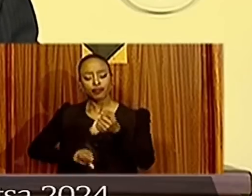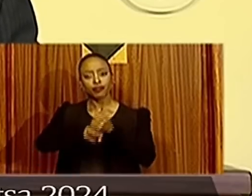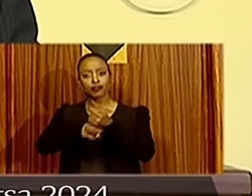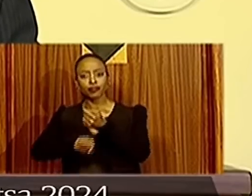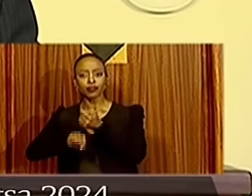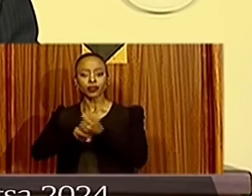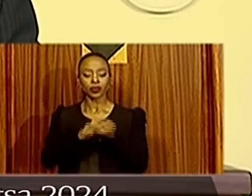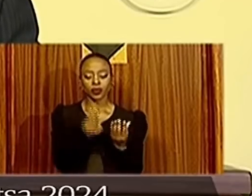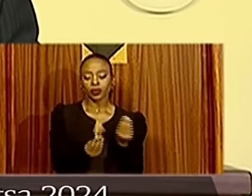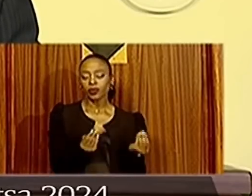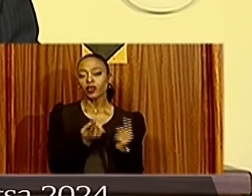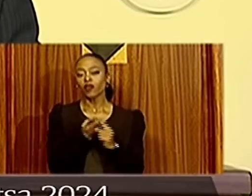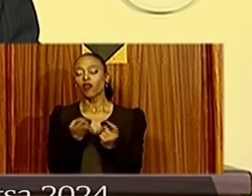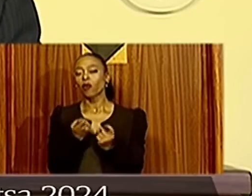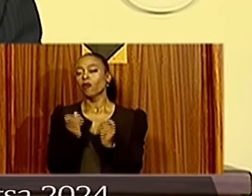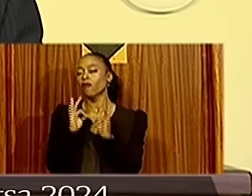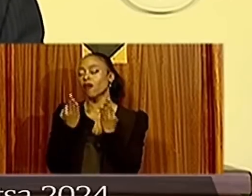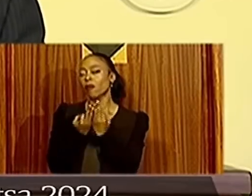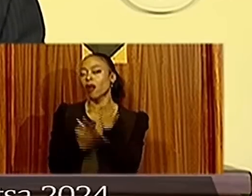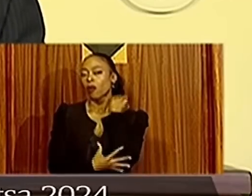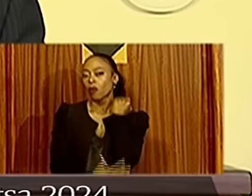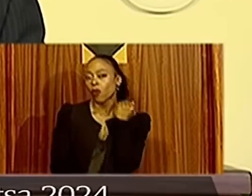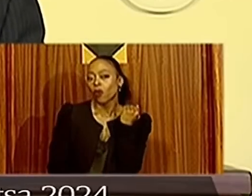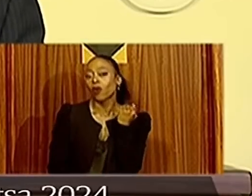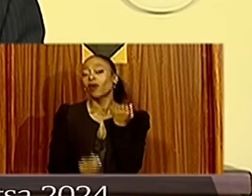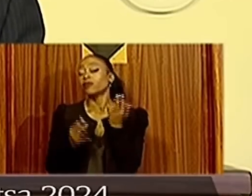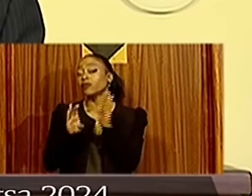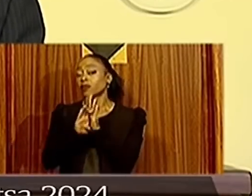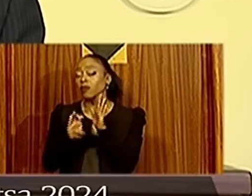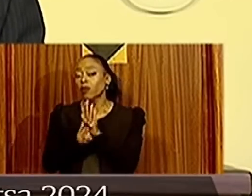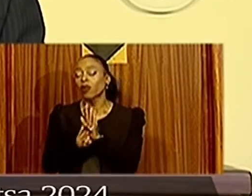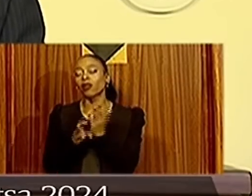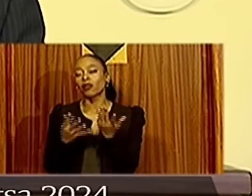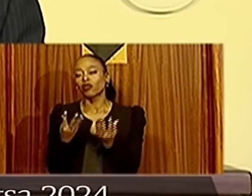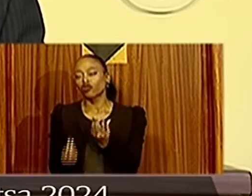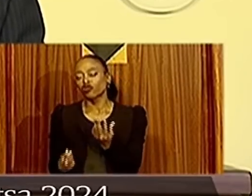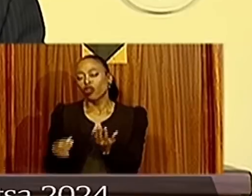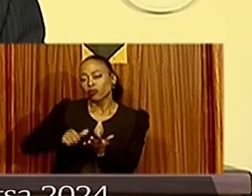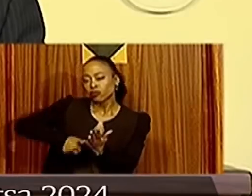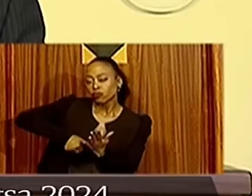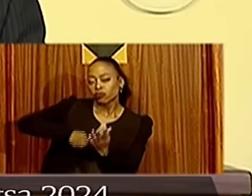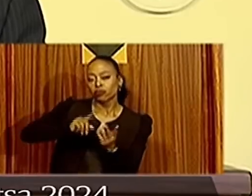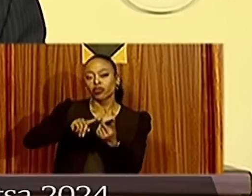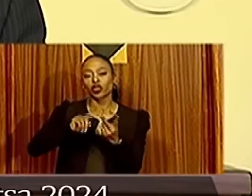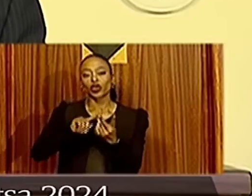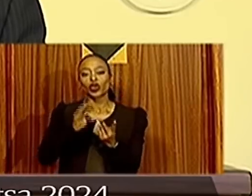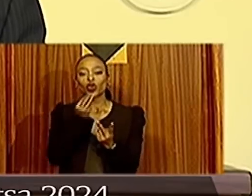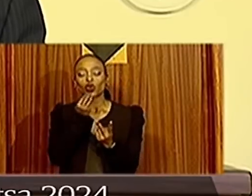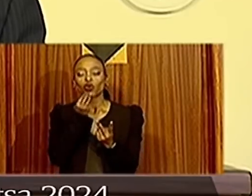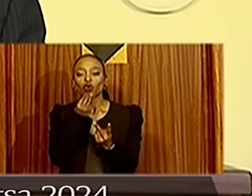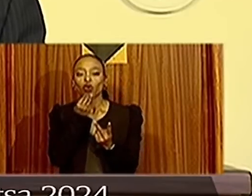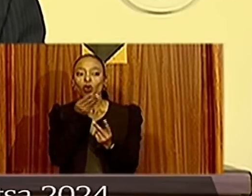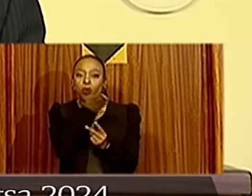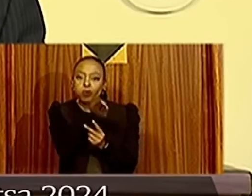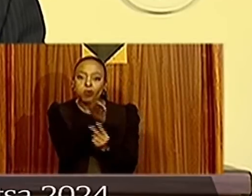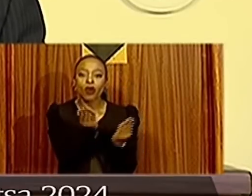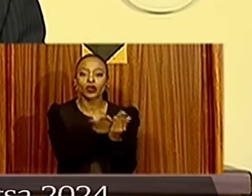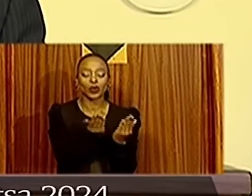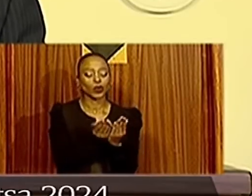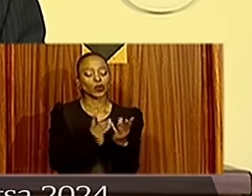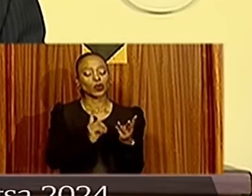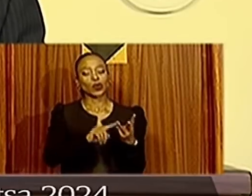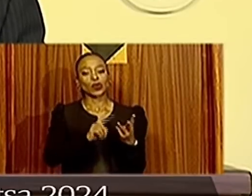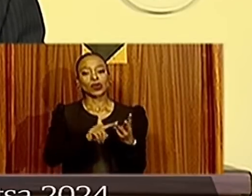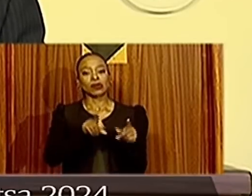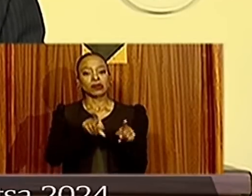poor families, including the Child Support Grant, the School Feeding Program, and the increase